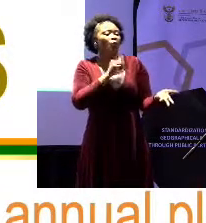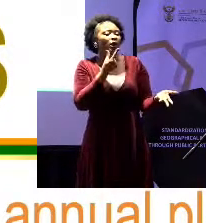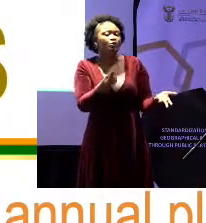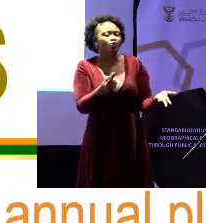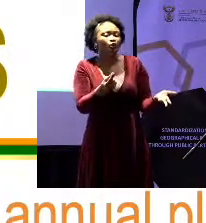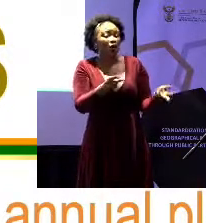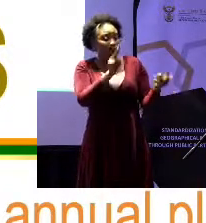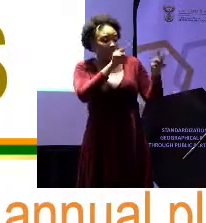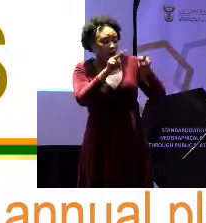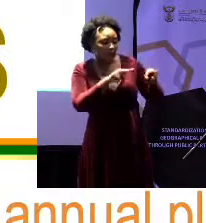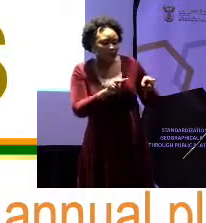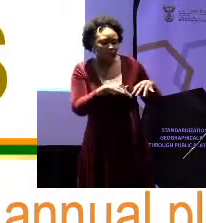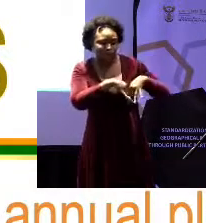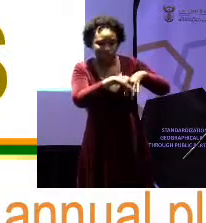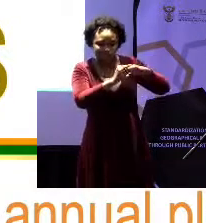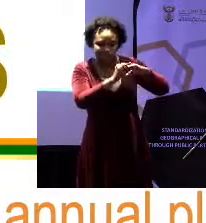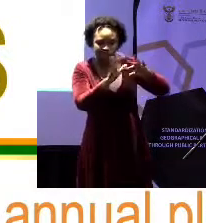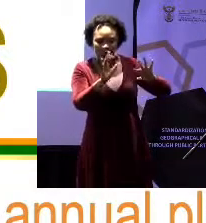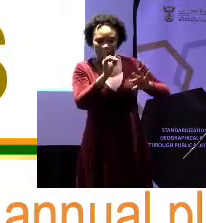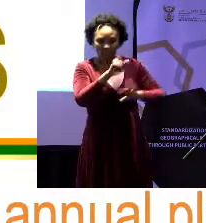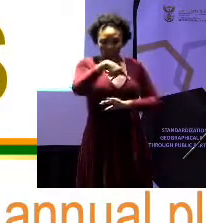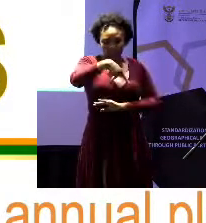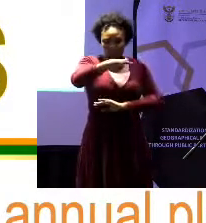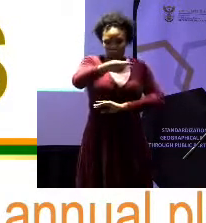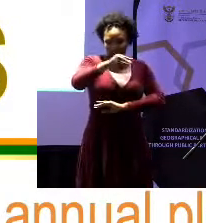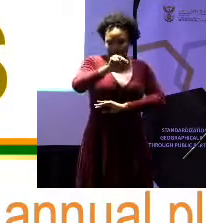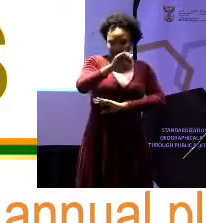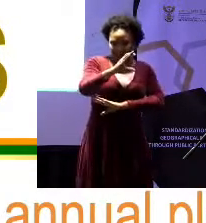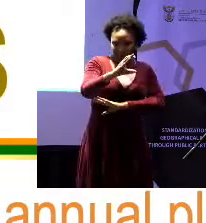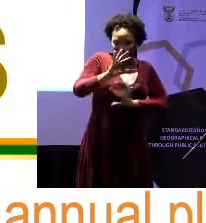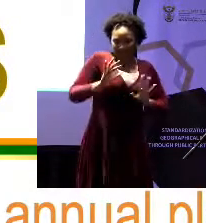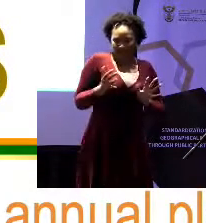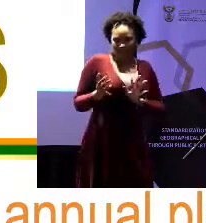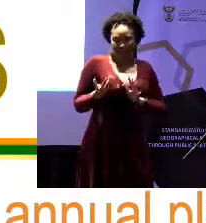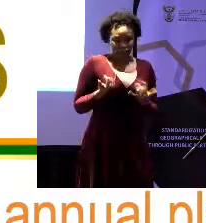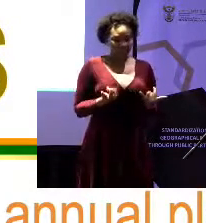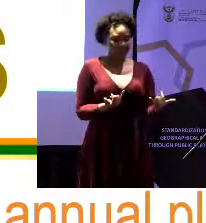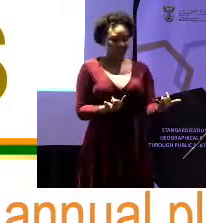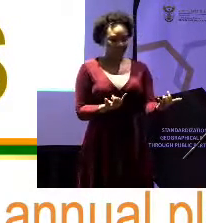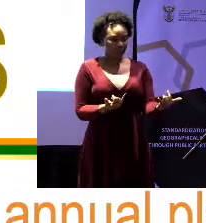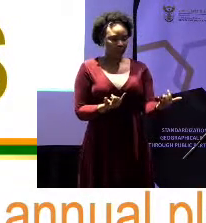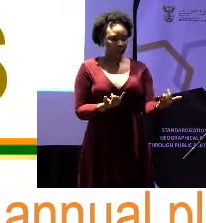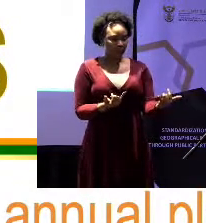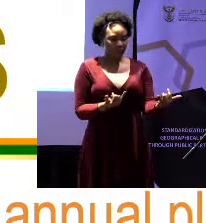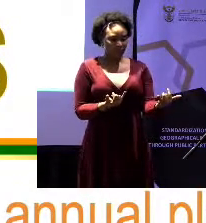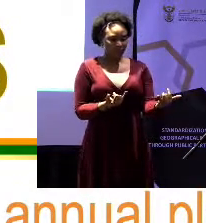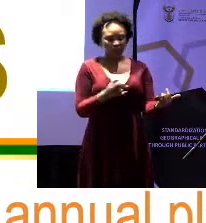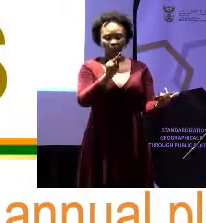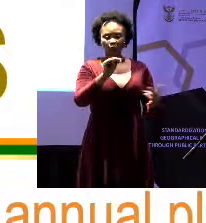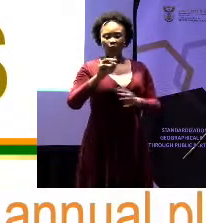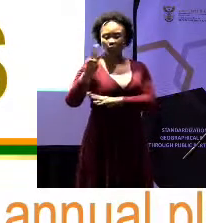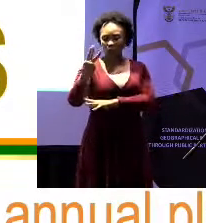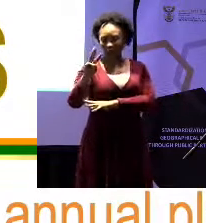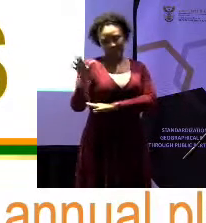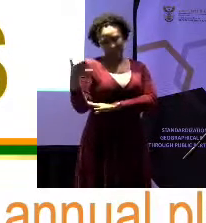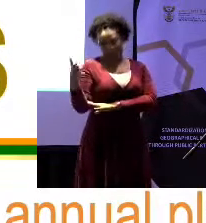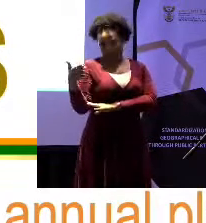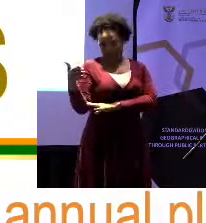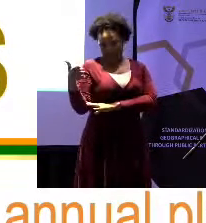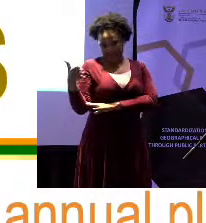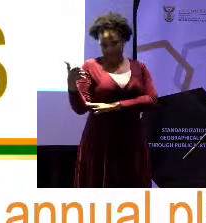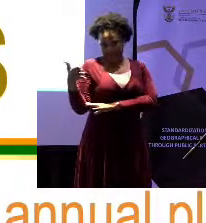the establishment of the PGNCs. Currently, Northwest does not have a